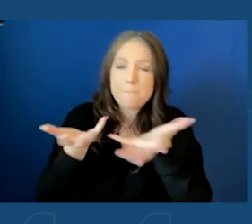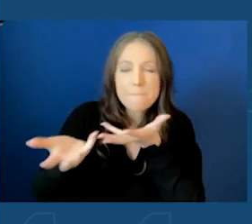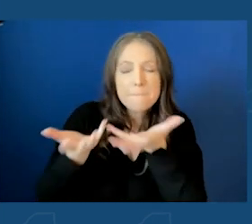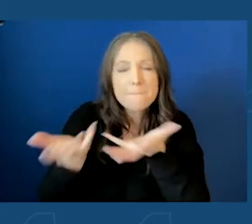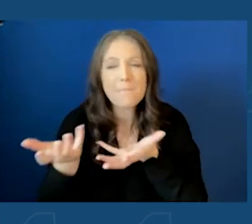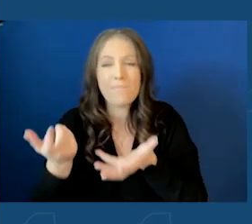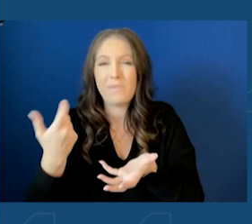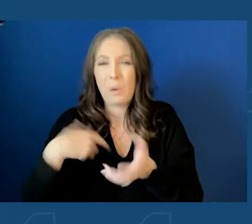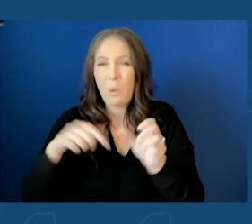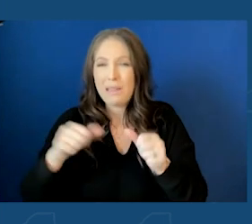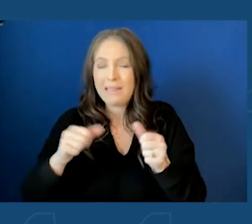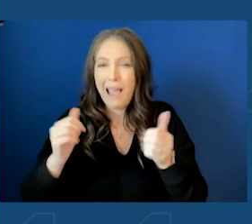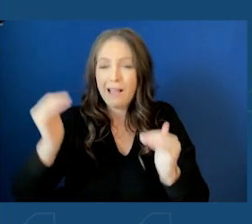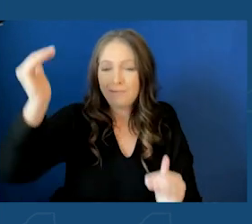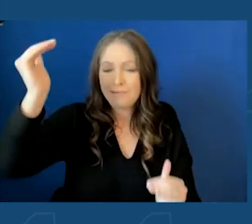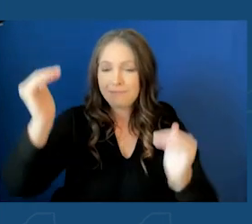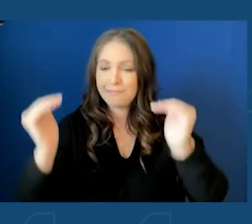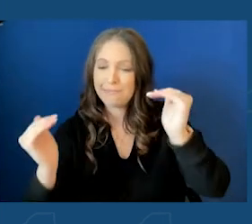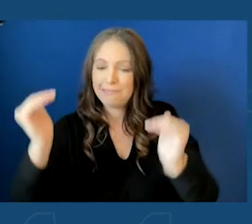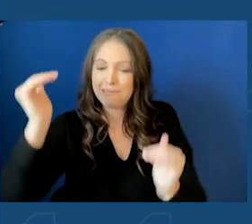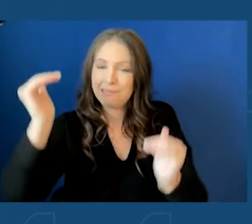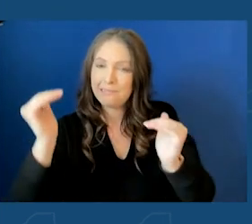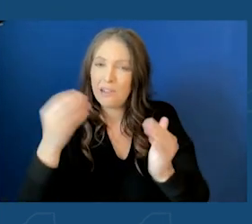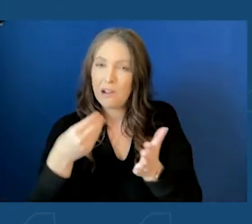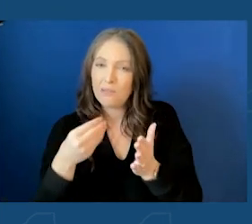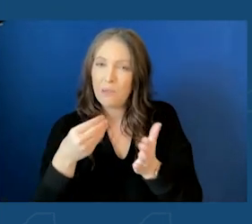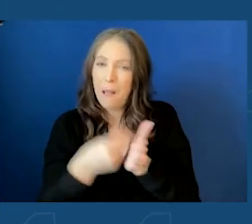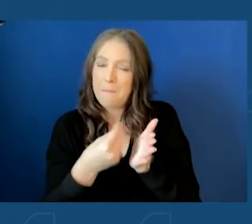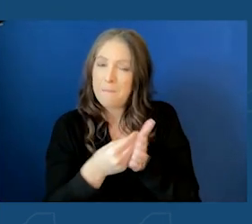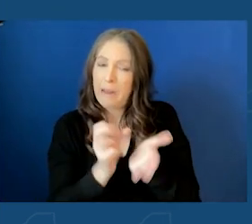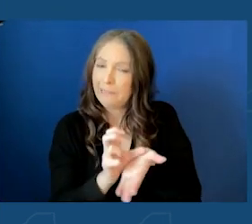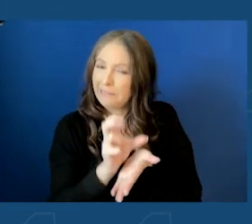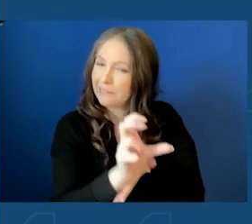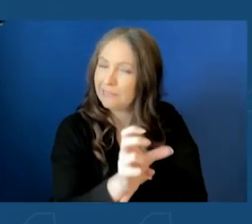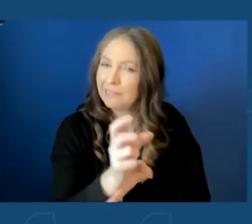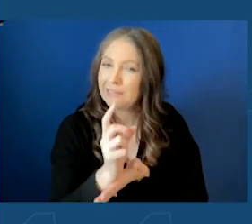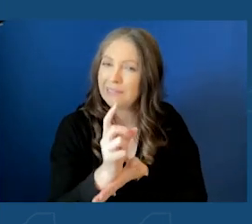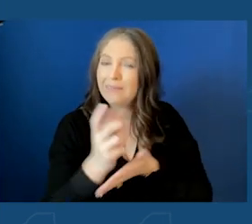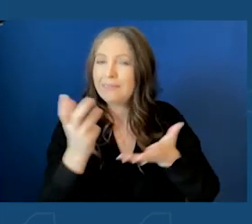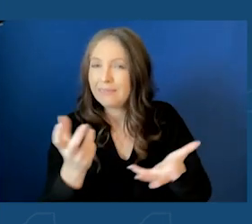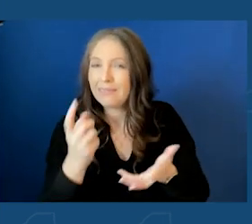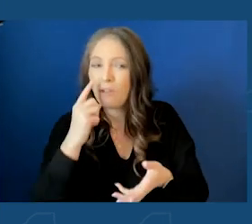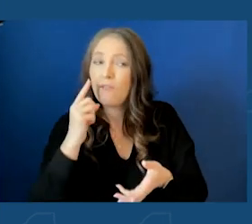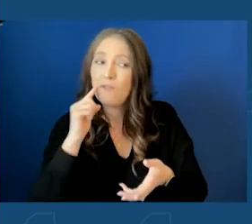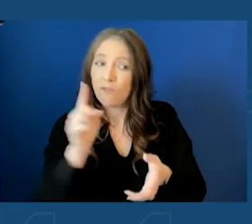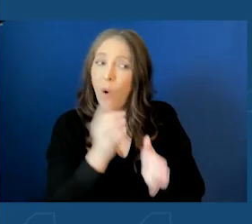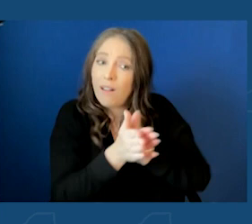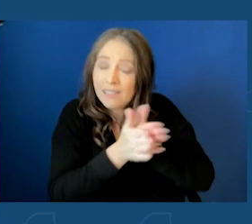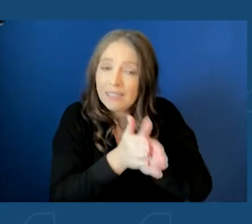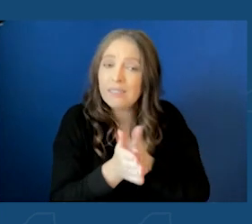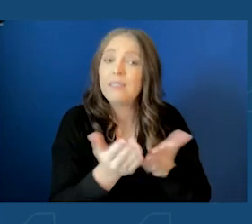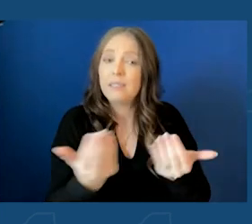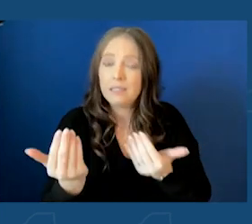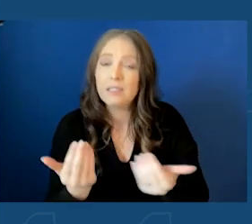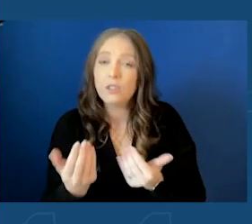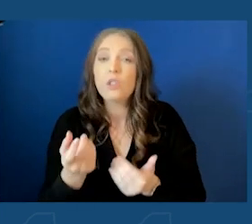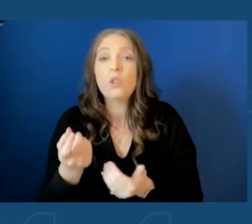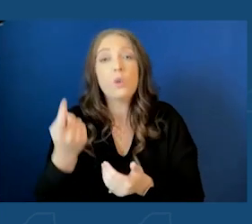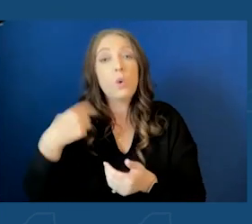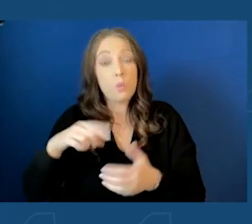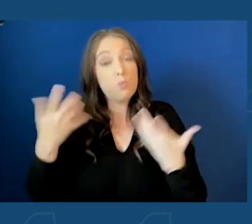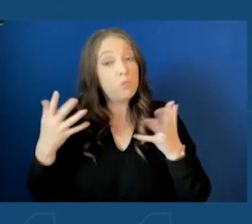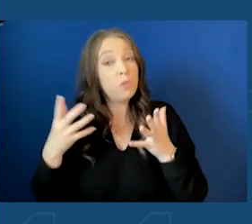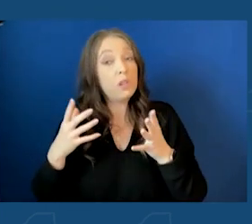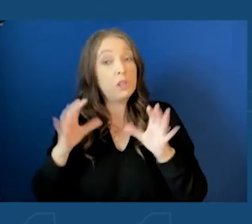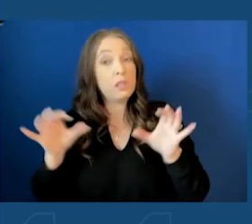that disparity? Can we put more money behind this so there's not a disincentive? We did that. We're told that should liberate over 1,000